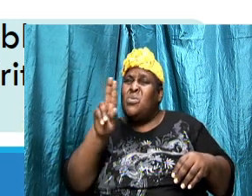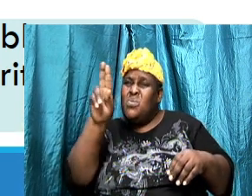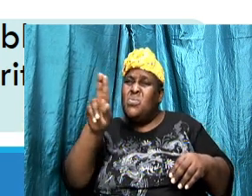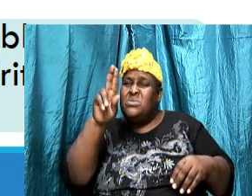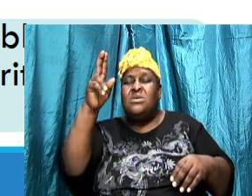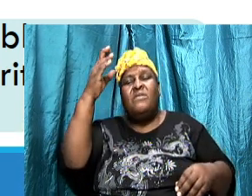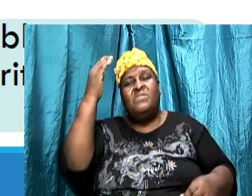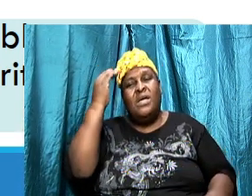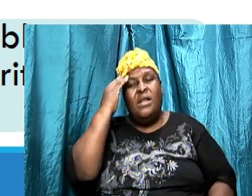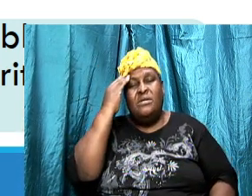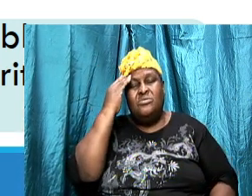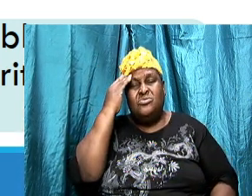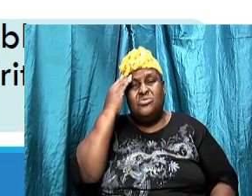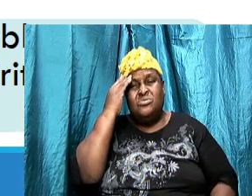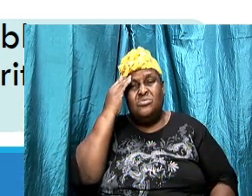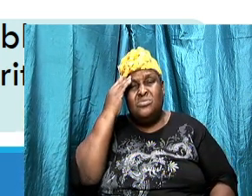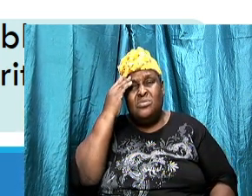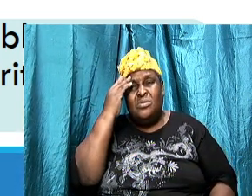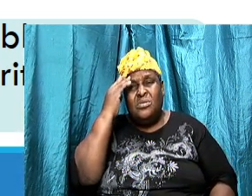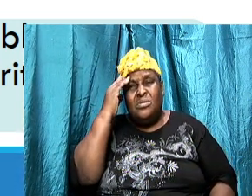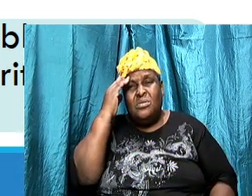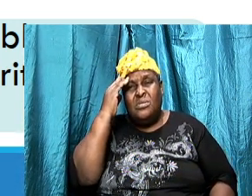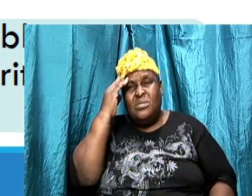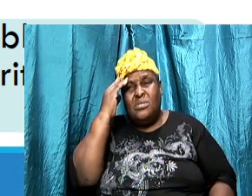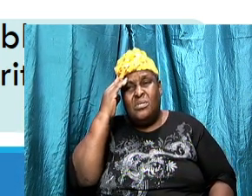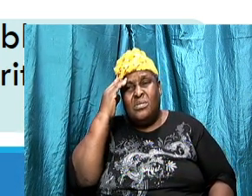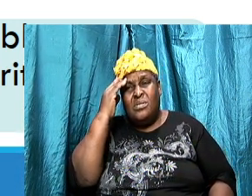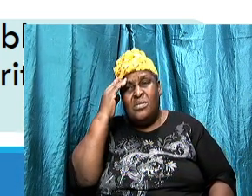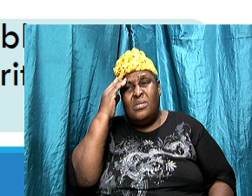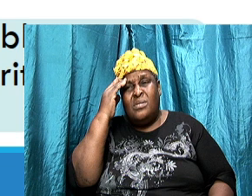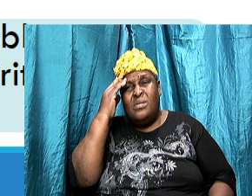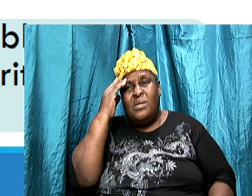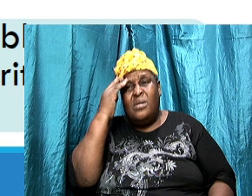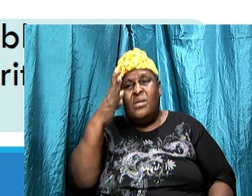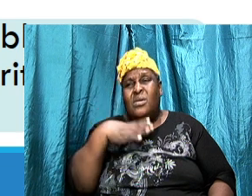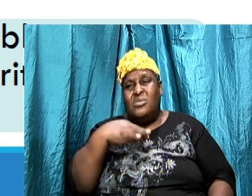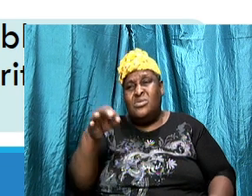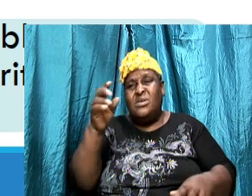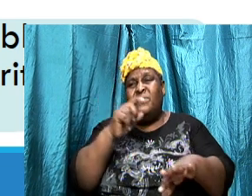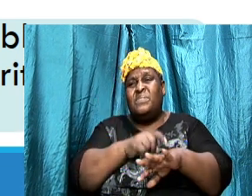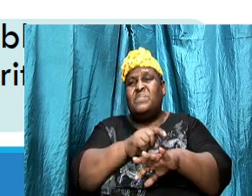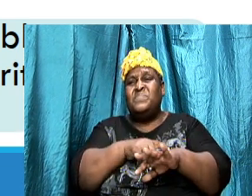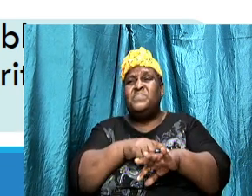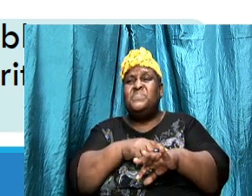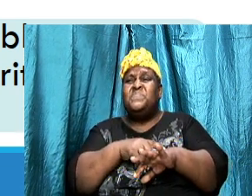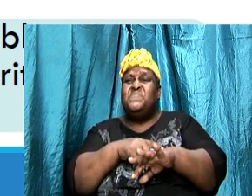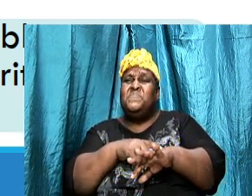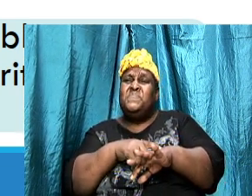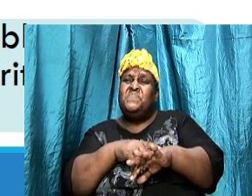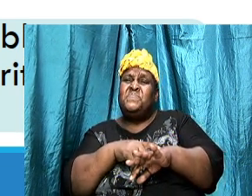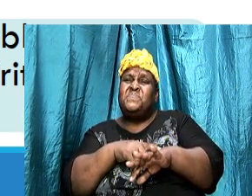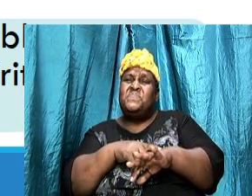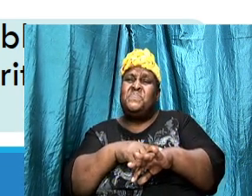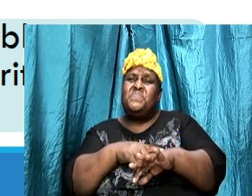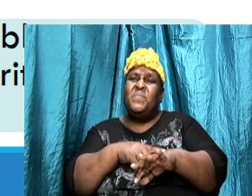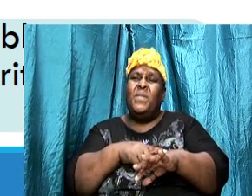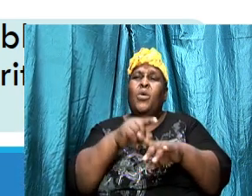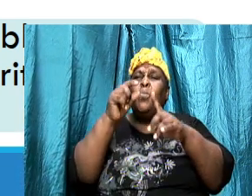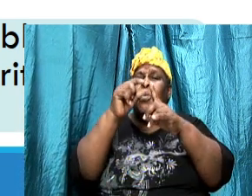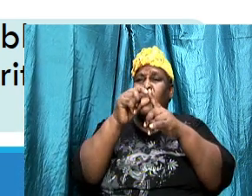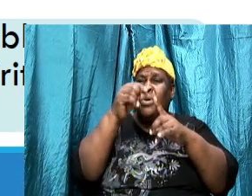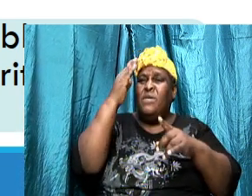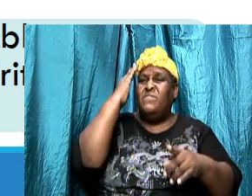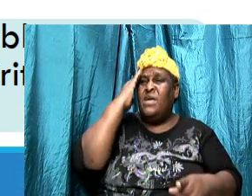knowledge. And so there are again, in the interest of time, we won't get too much into that. But in terms of word